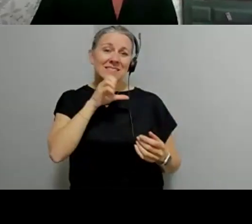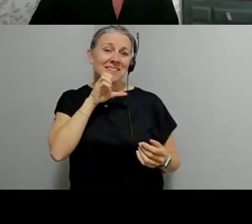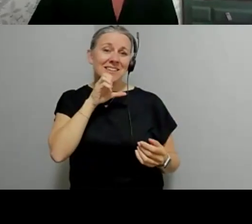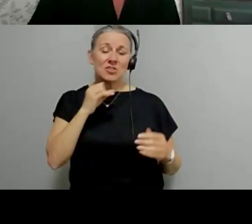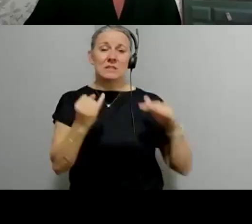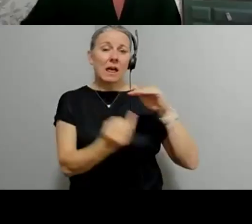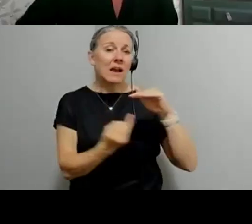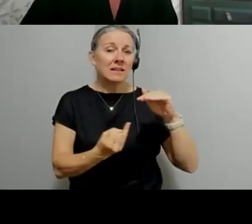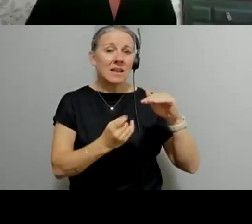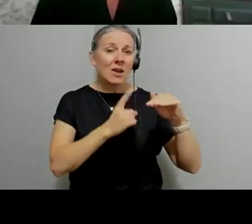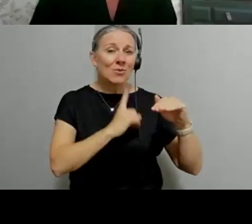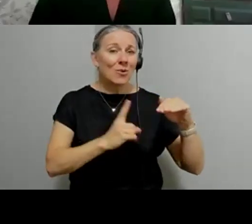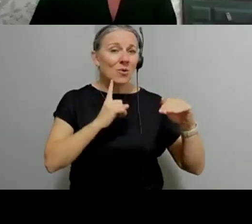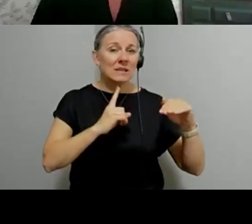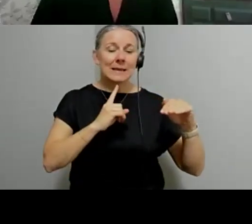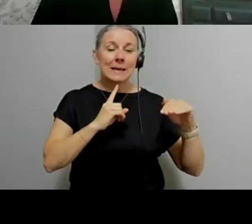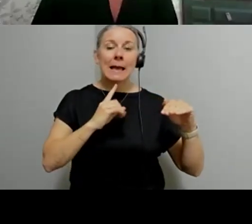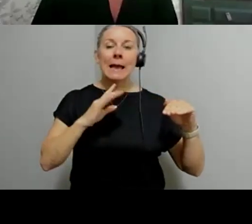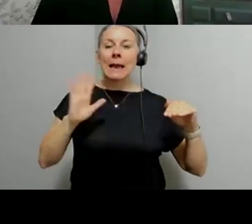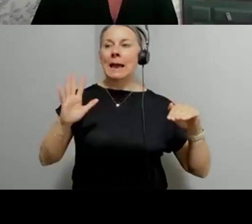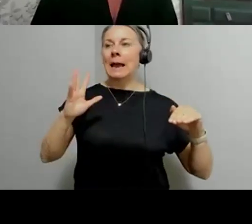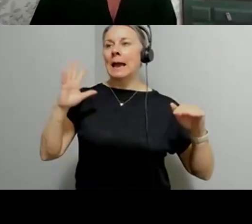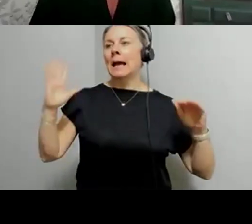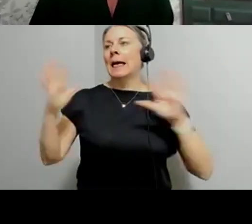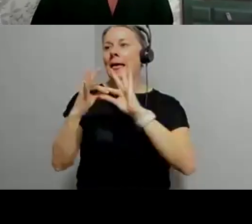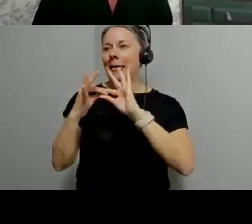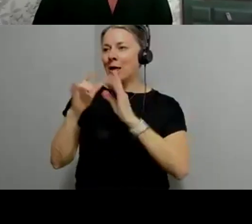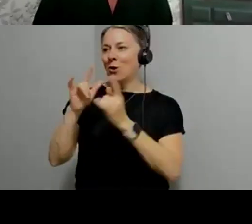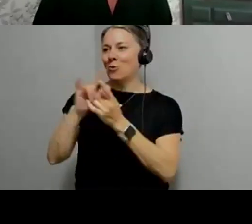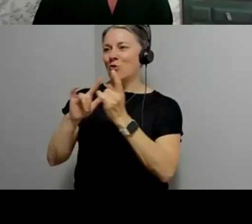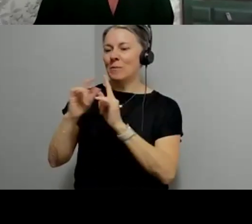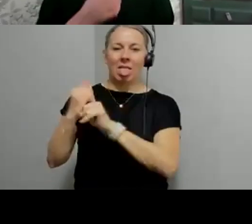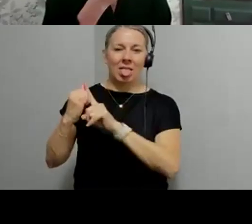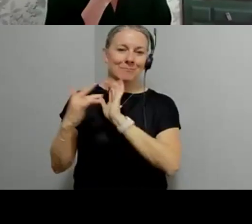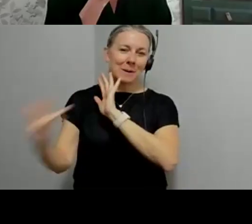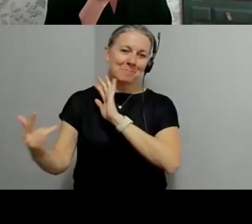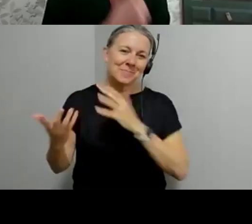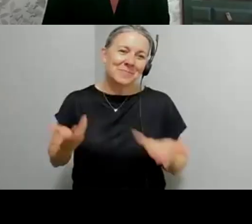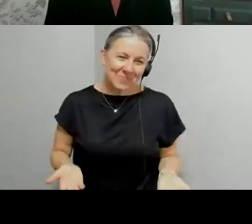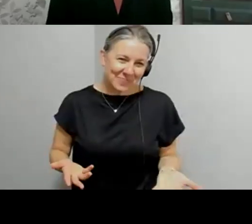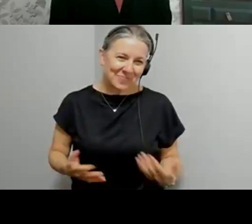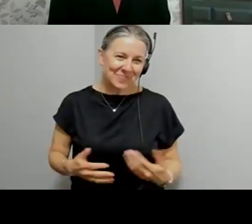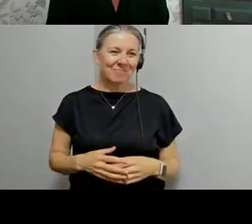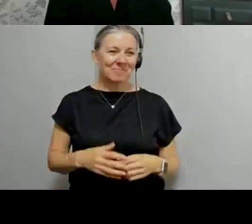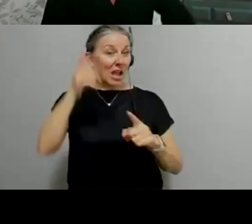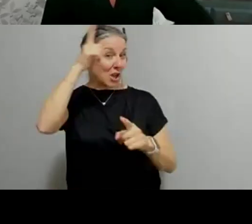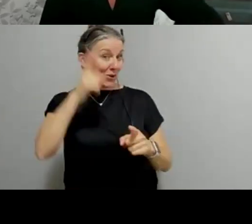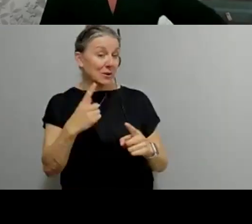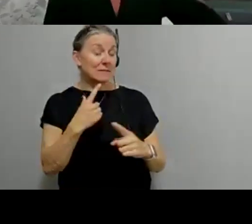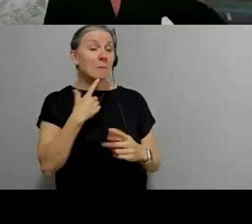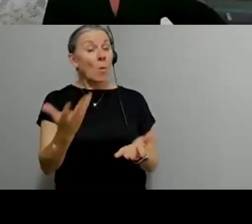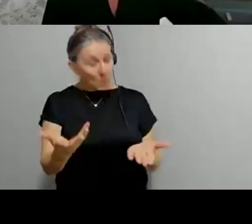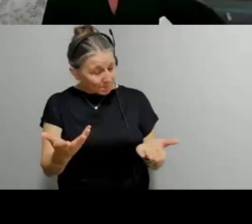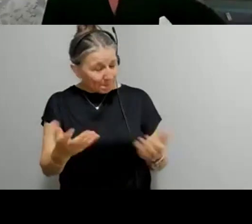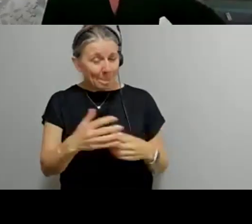scams. Yeah. And that connection, Moira, with what you're talking about, if you're alone, I mean, we often talk about small communities